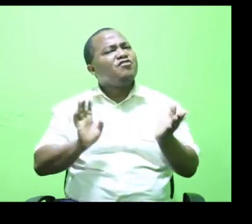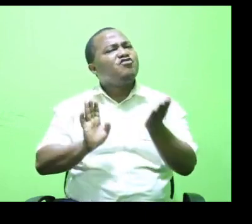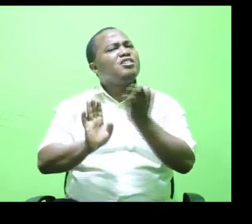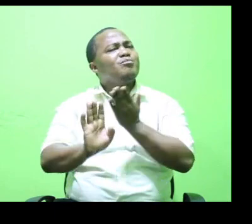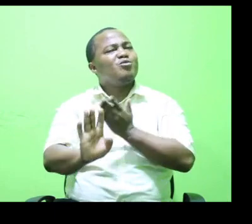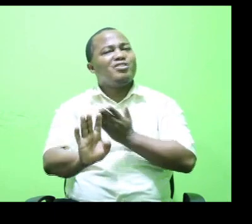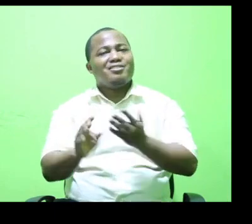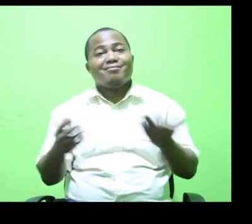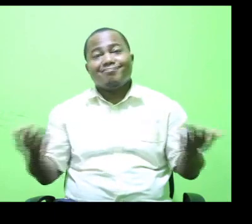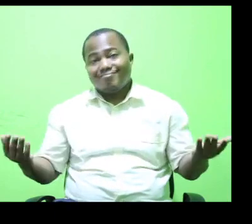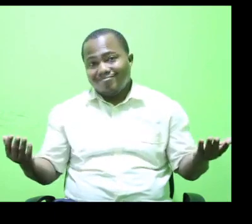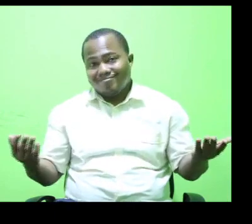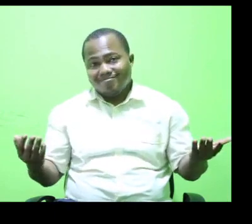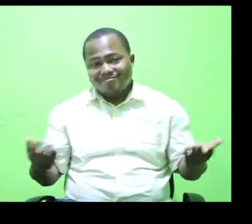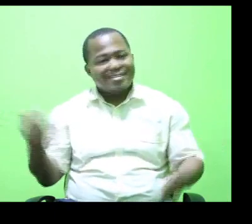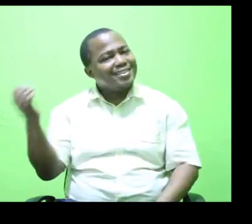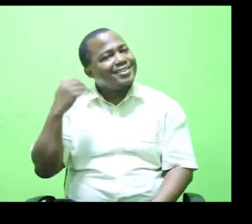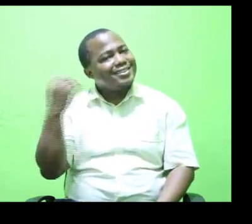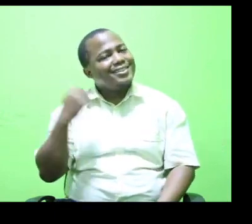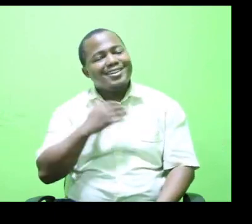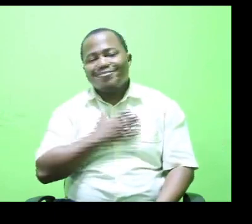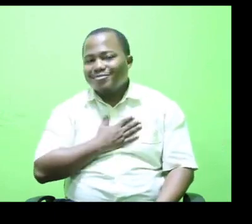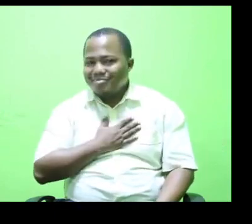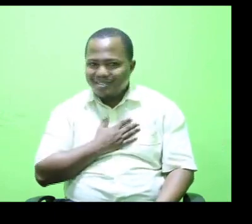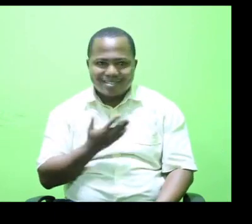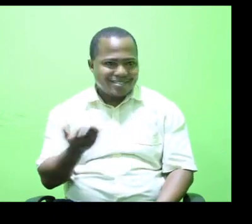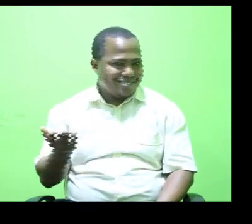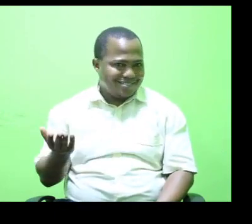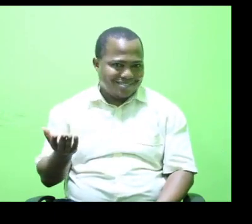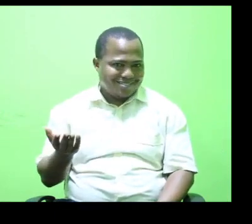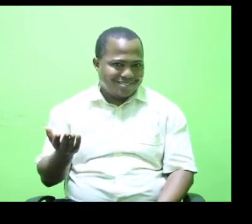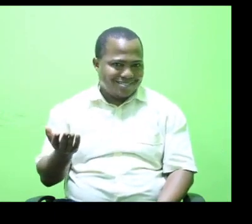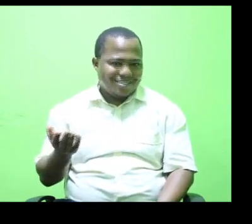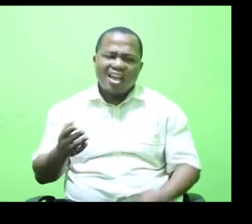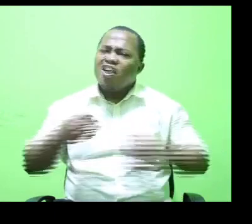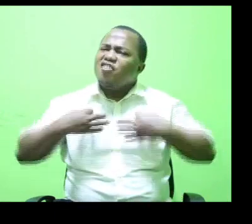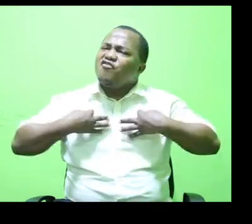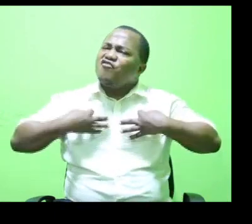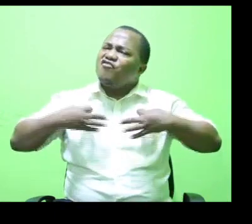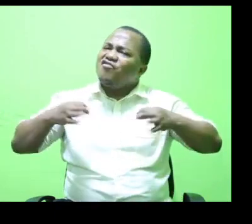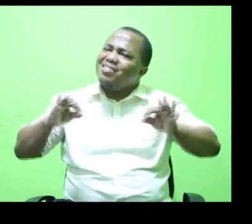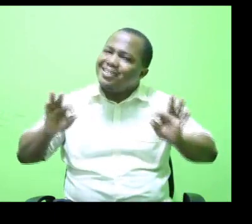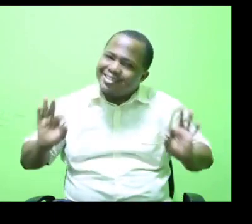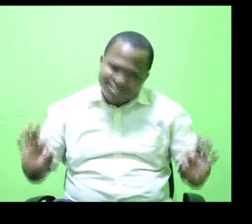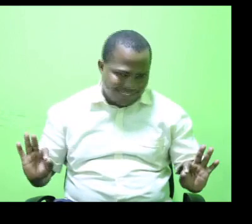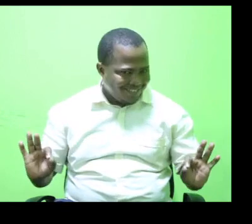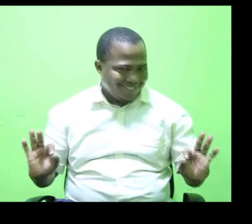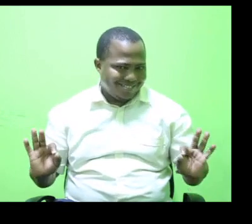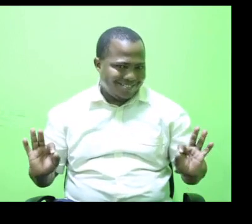passive immunity? Tell me, please. Be free, my dears.